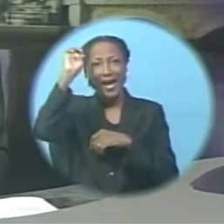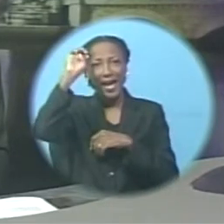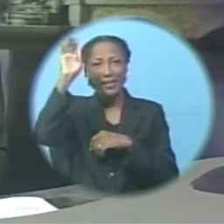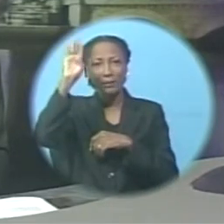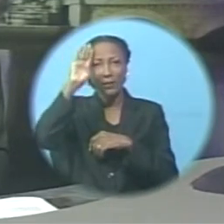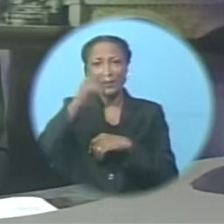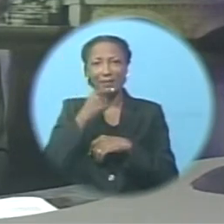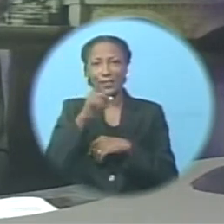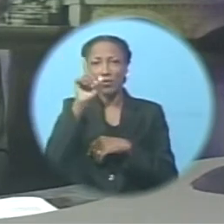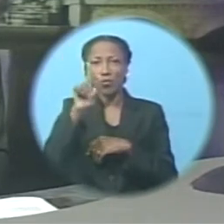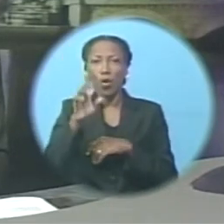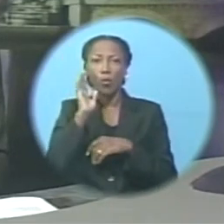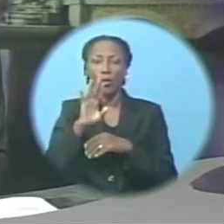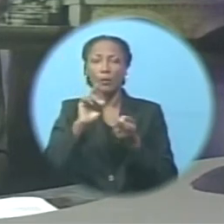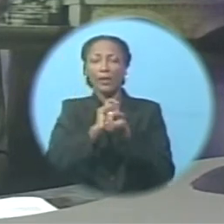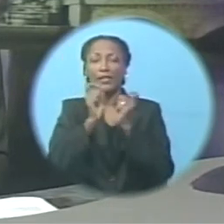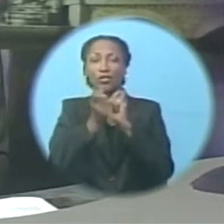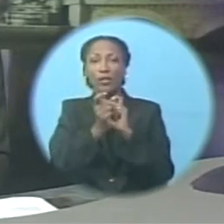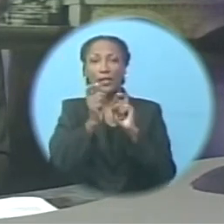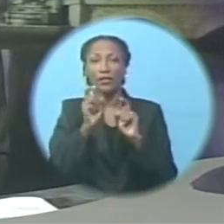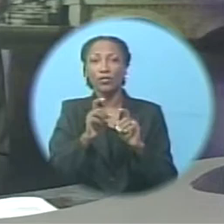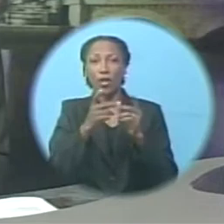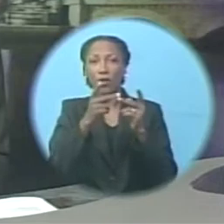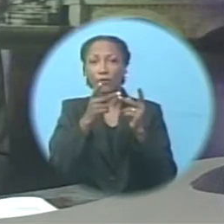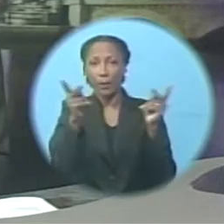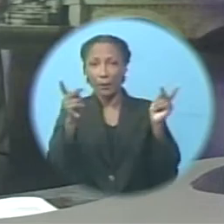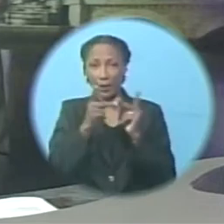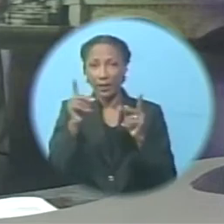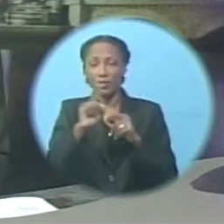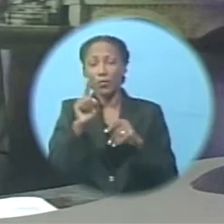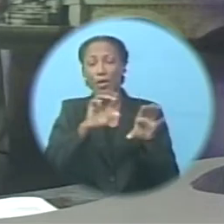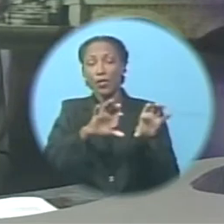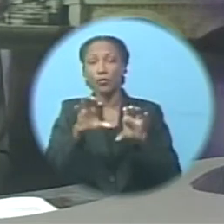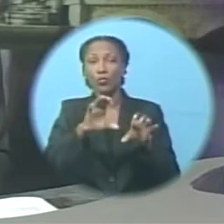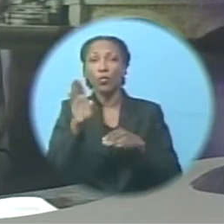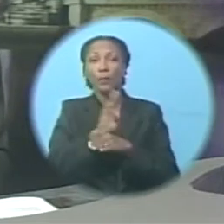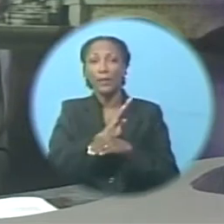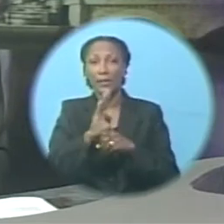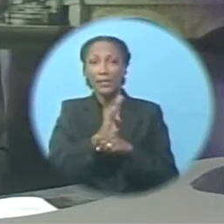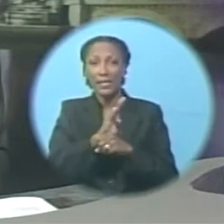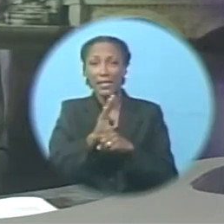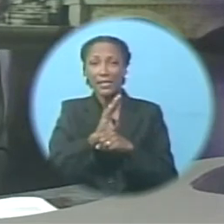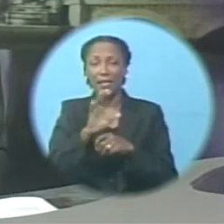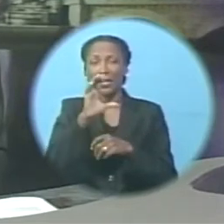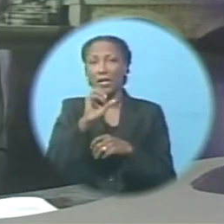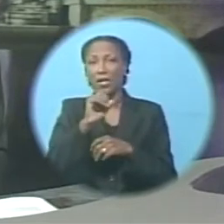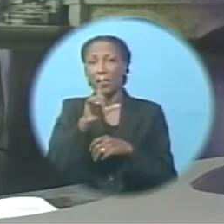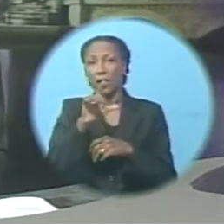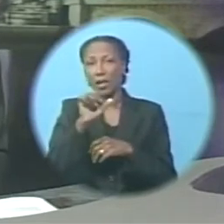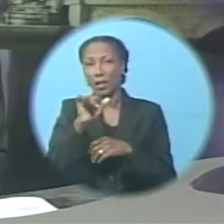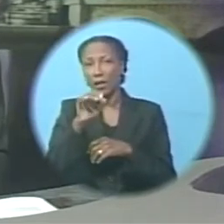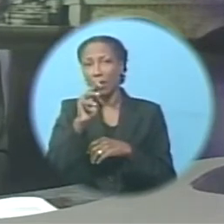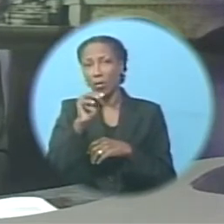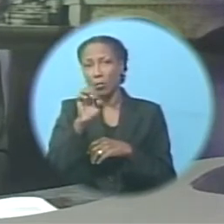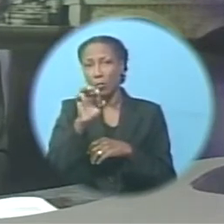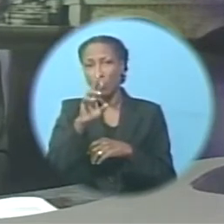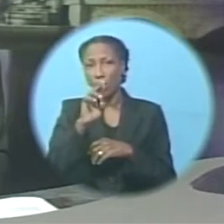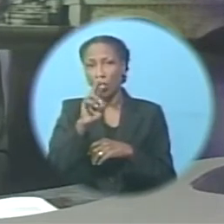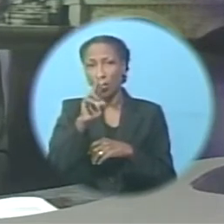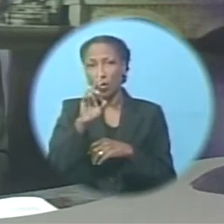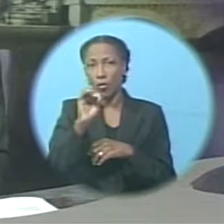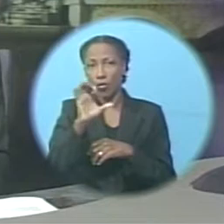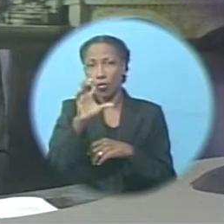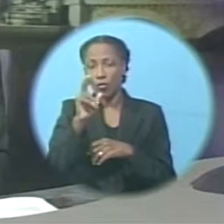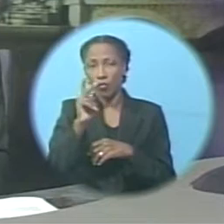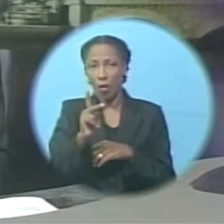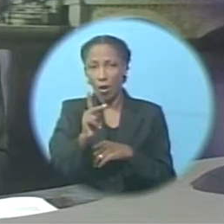of these will be a change of location, as the currently Colomorock-based organization will be relocating to Merview House in Christchurch